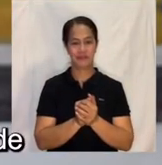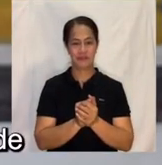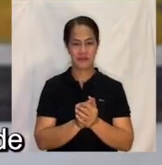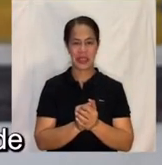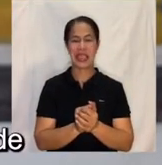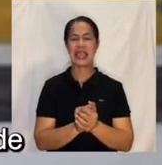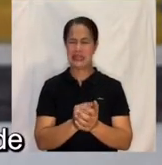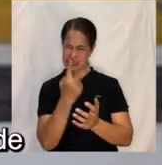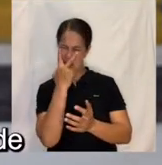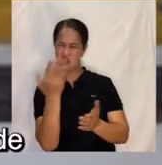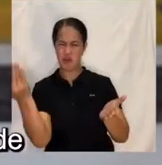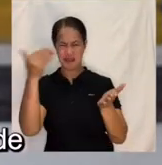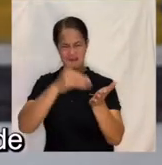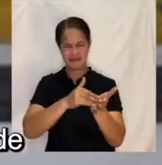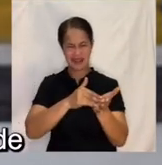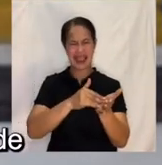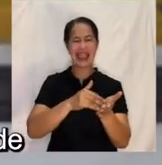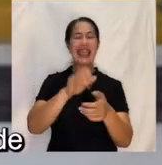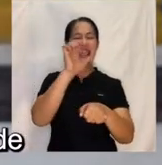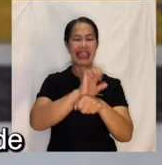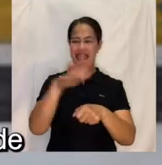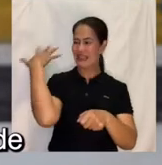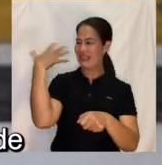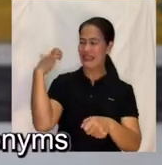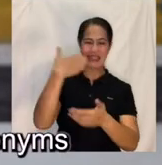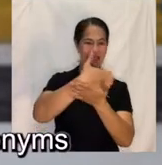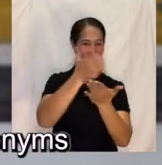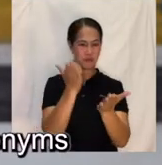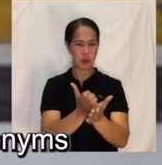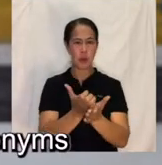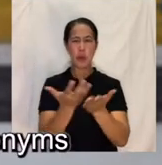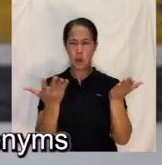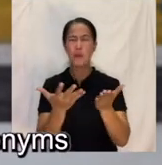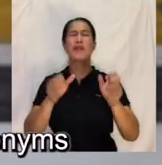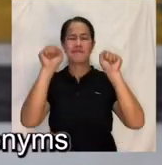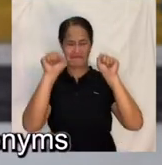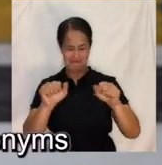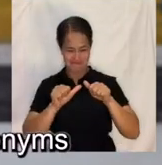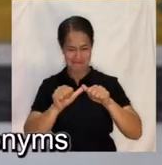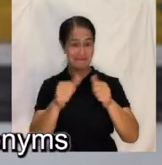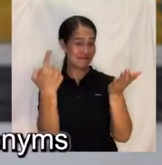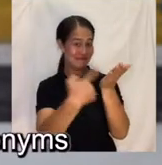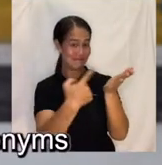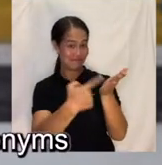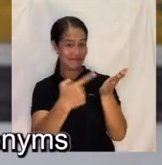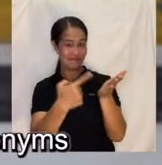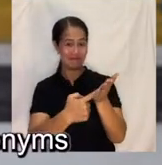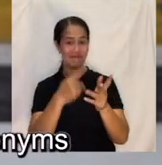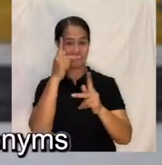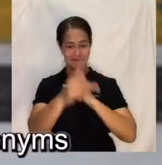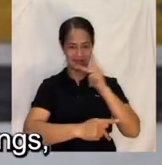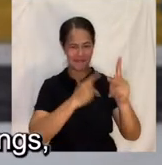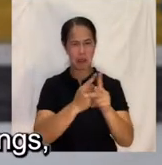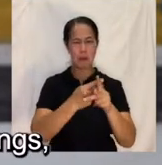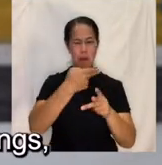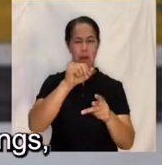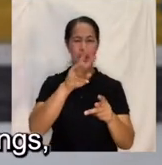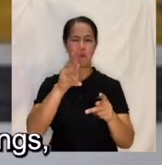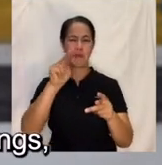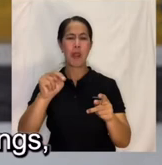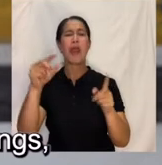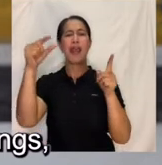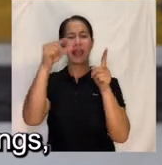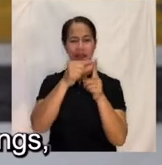See you again in the next English Tastic episode, where we will continue discussing a kind of homonyms with